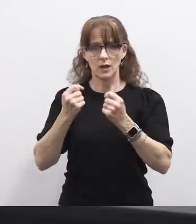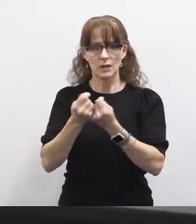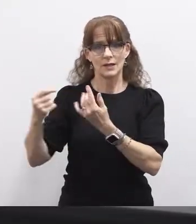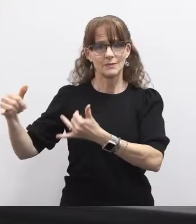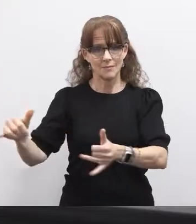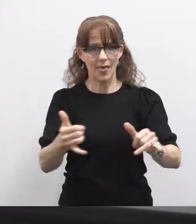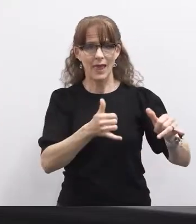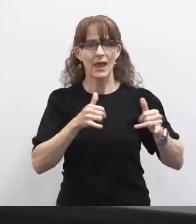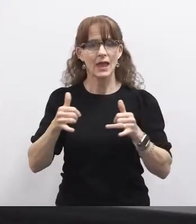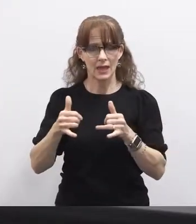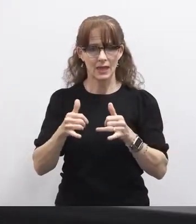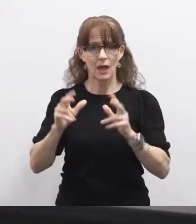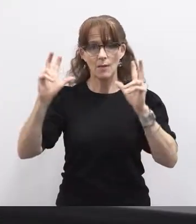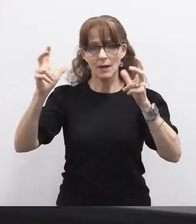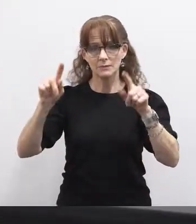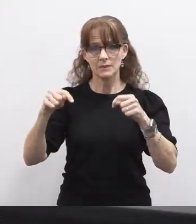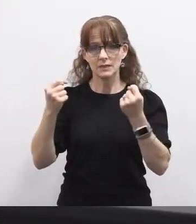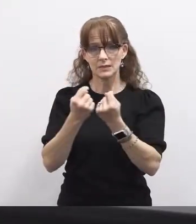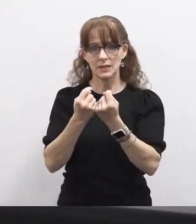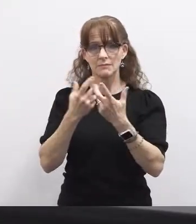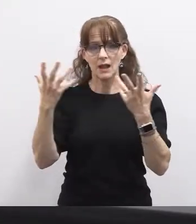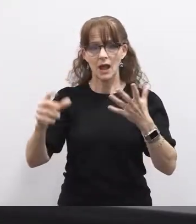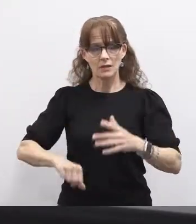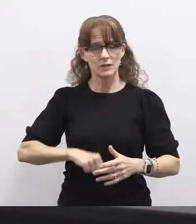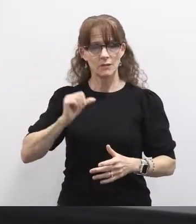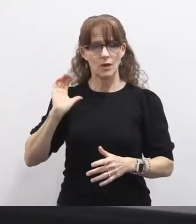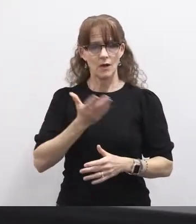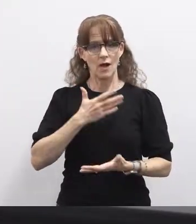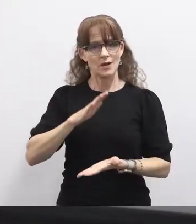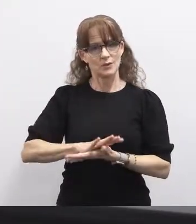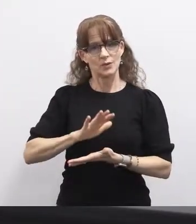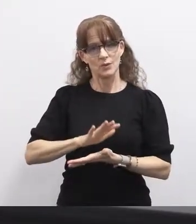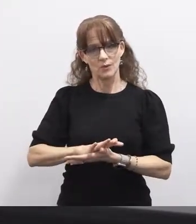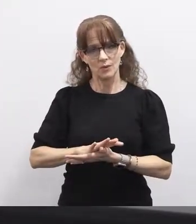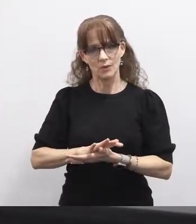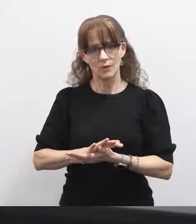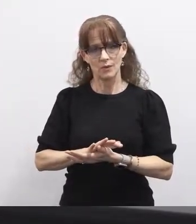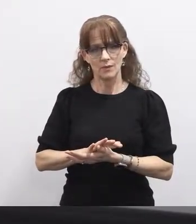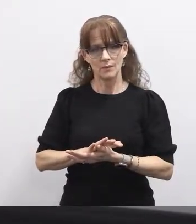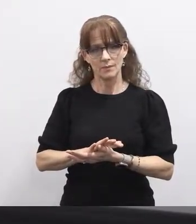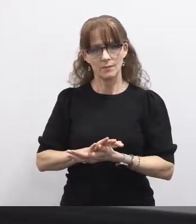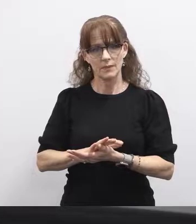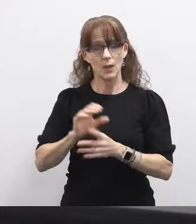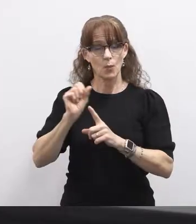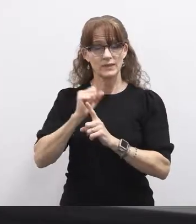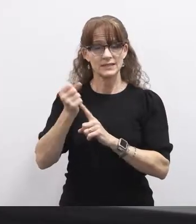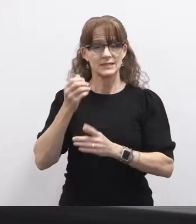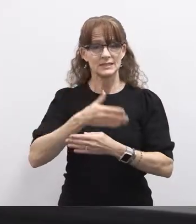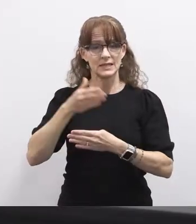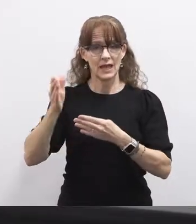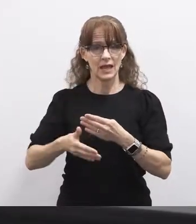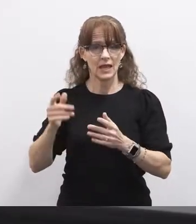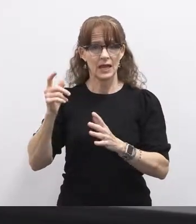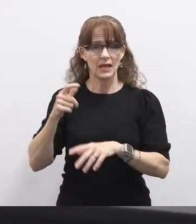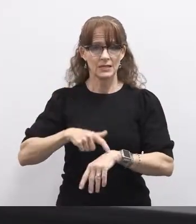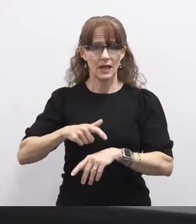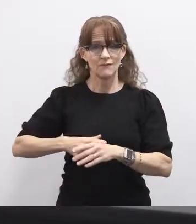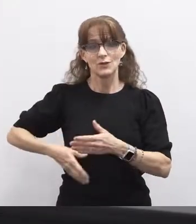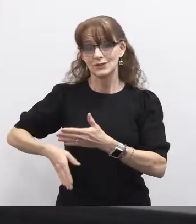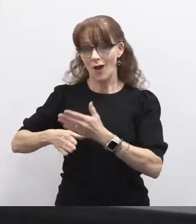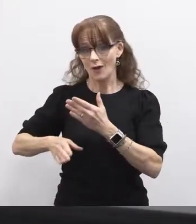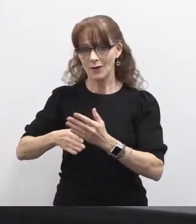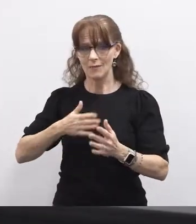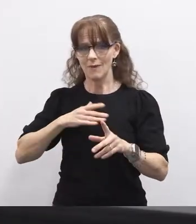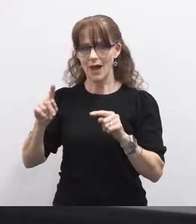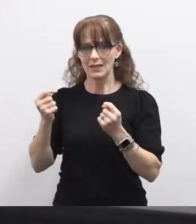play. Our basketball team has brought lots of pride to our school, and once the season ends, it will be time for soccer, and